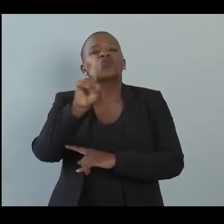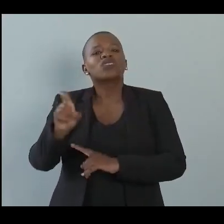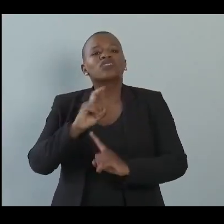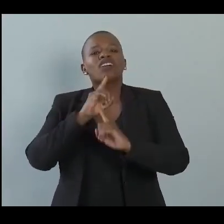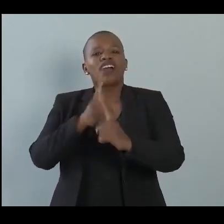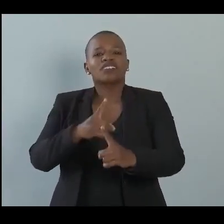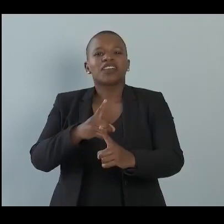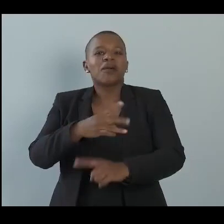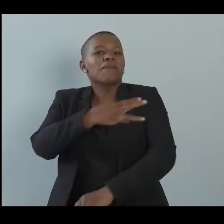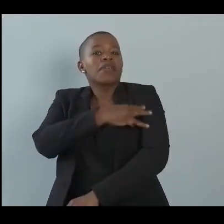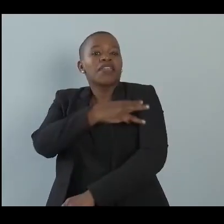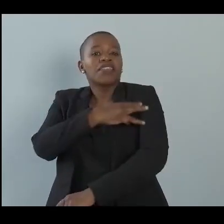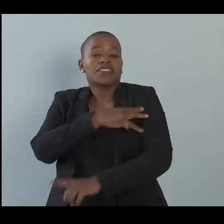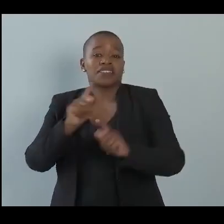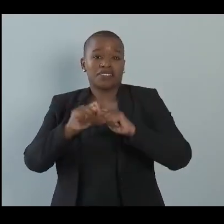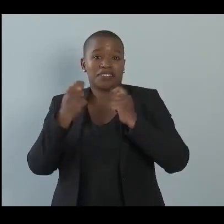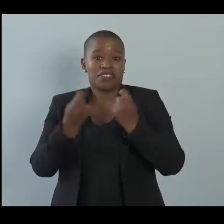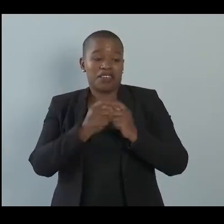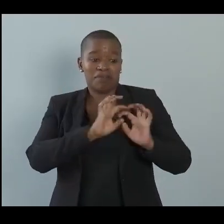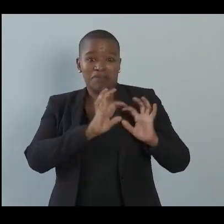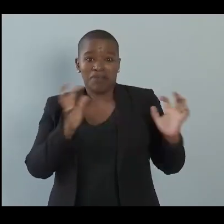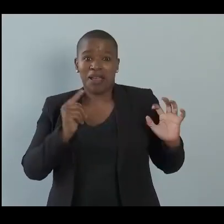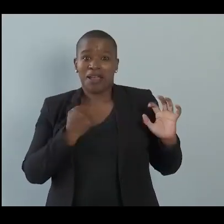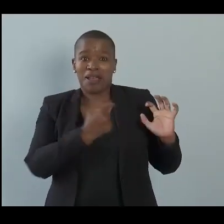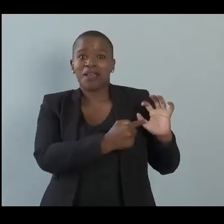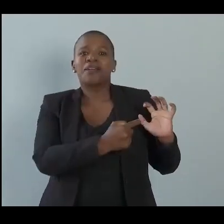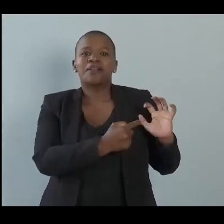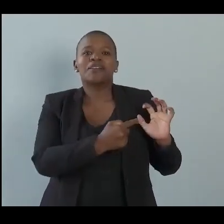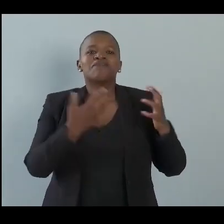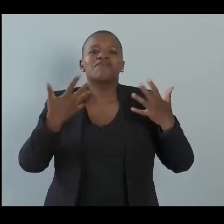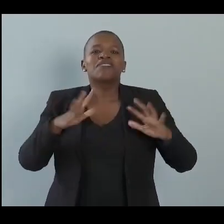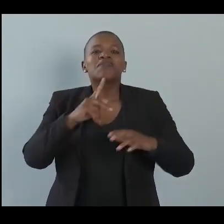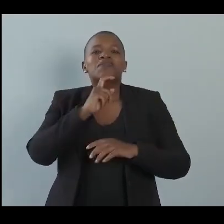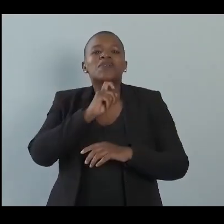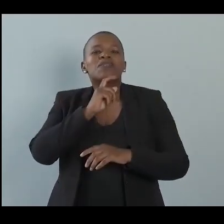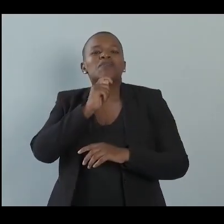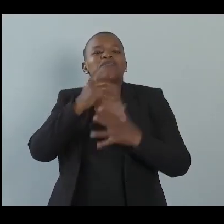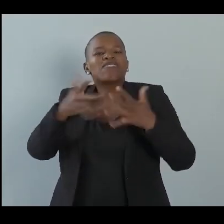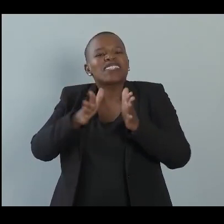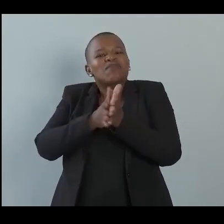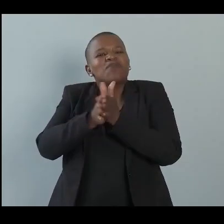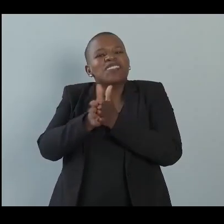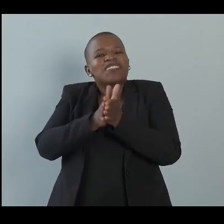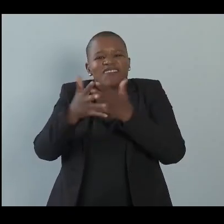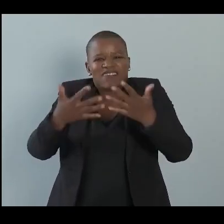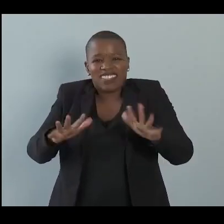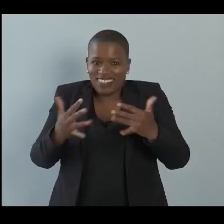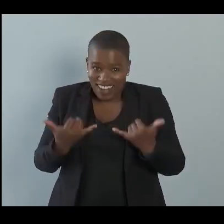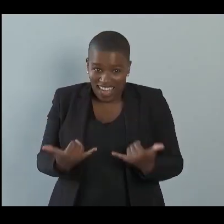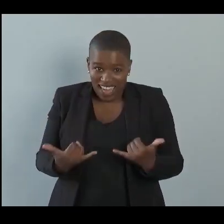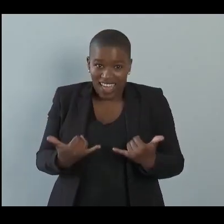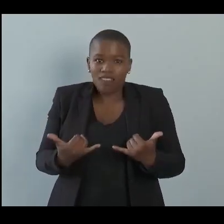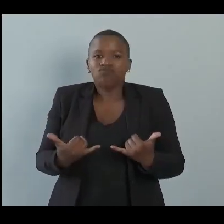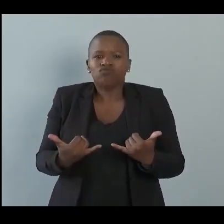team, Carl, Vanna, Grant. You've heard from them all this morning in terms of the presentation itself. We will be taking